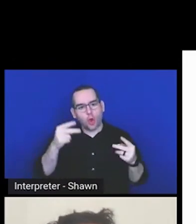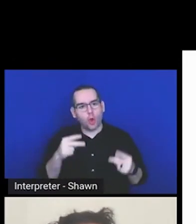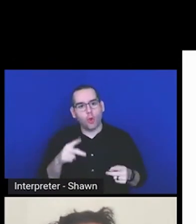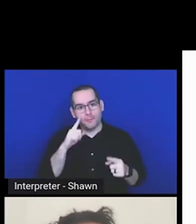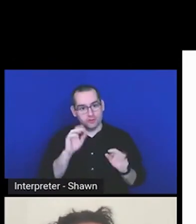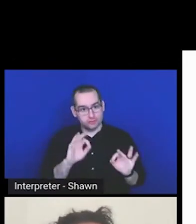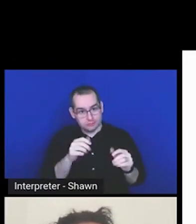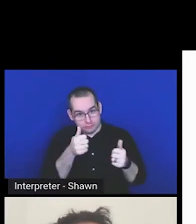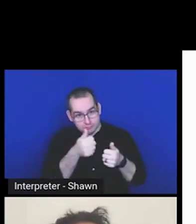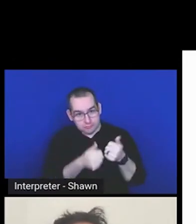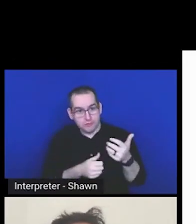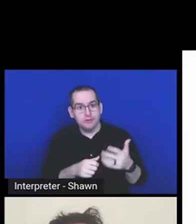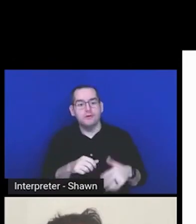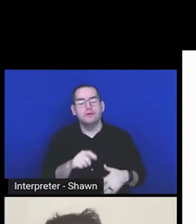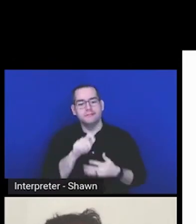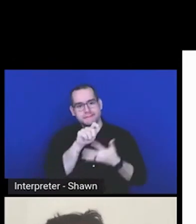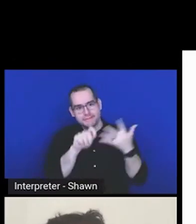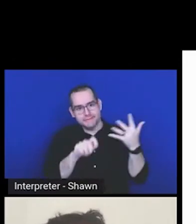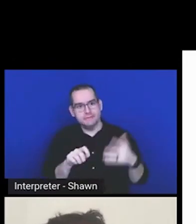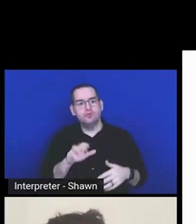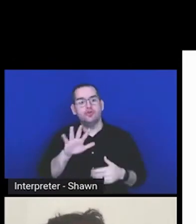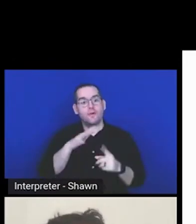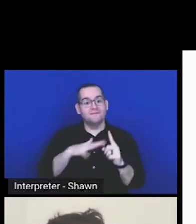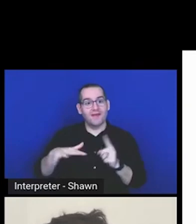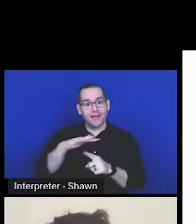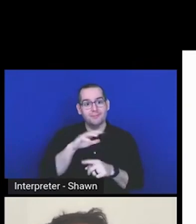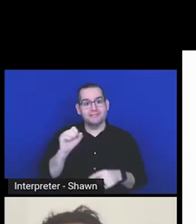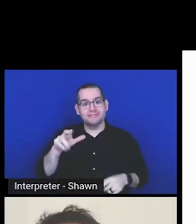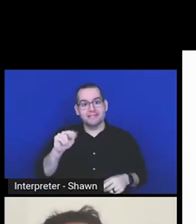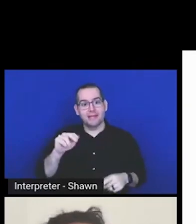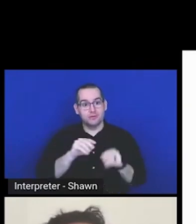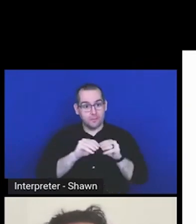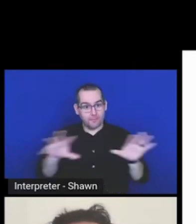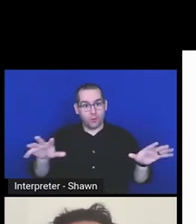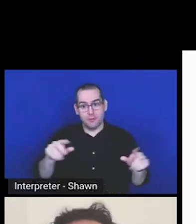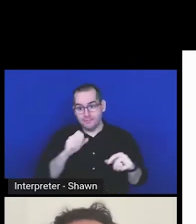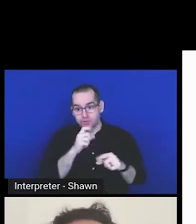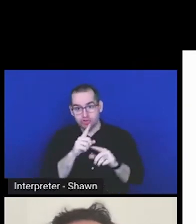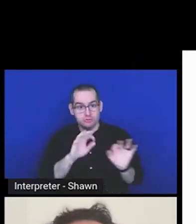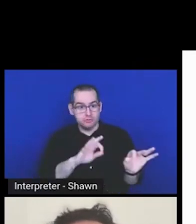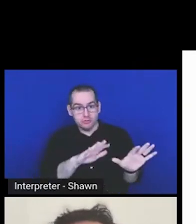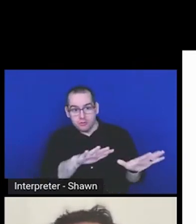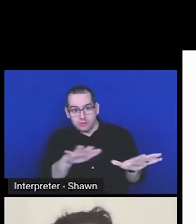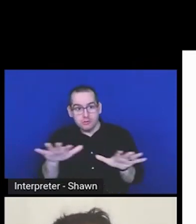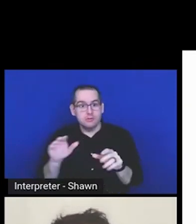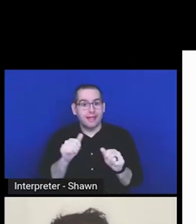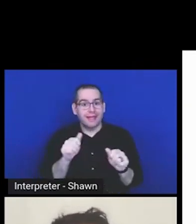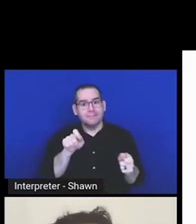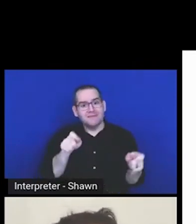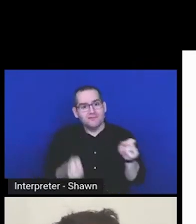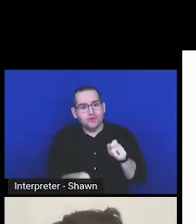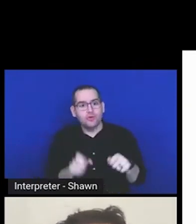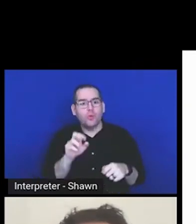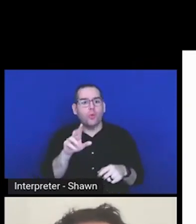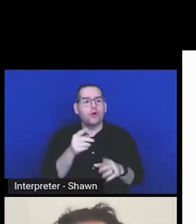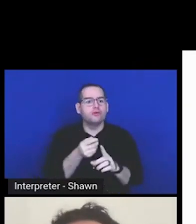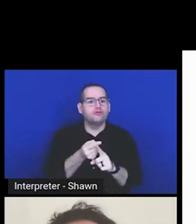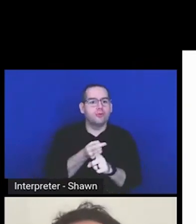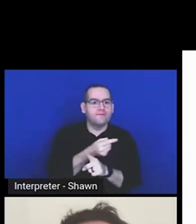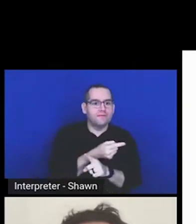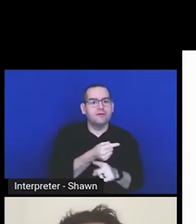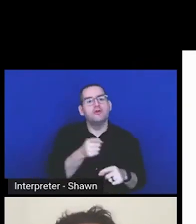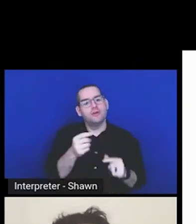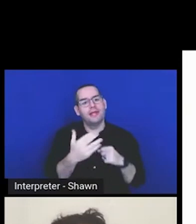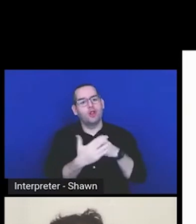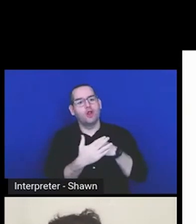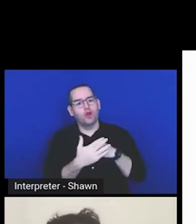up, tools that scan your environment when things have been deployed to see that if something is misconfigured or drifted, then you get an